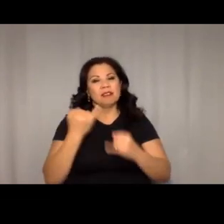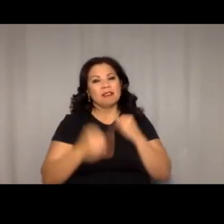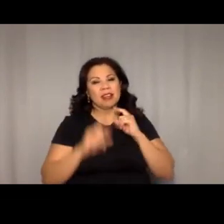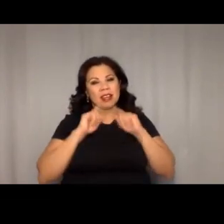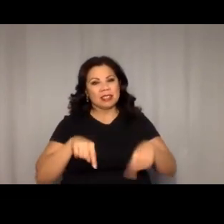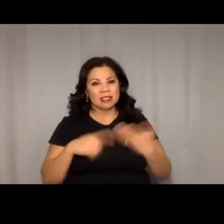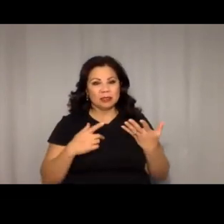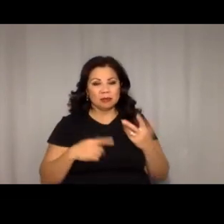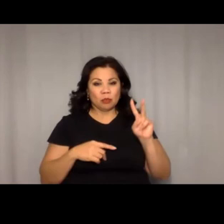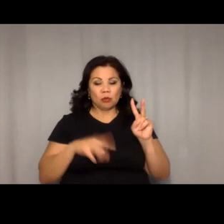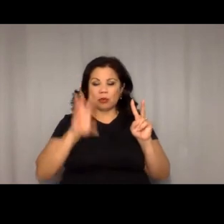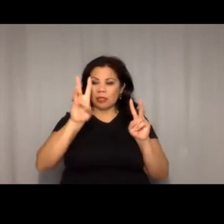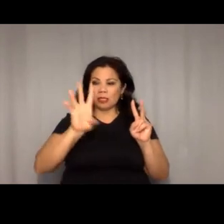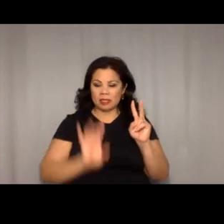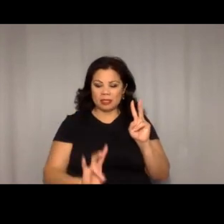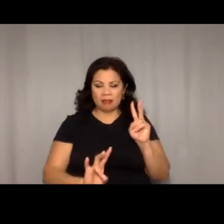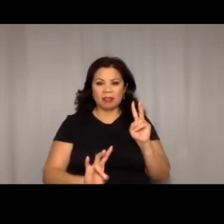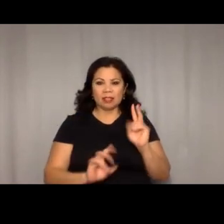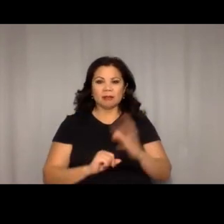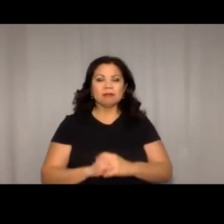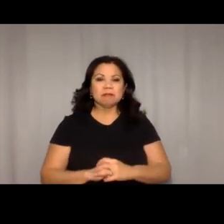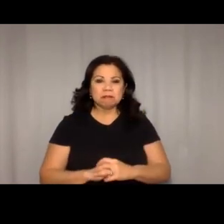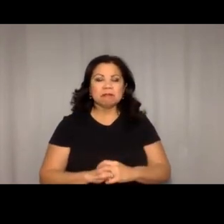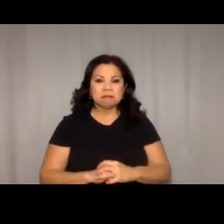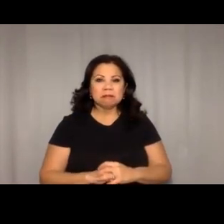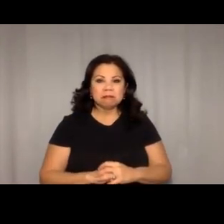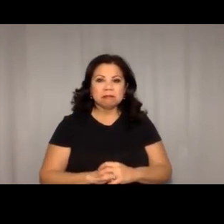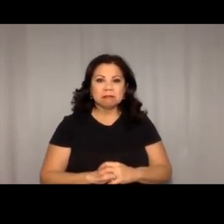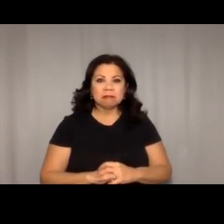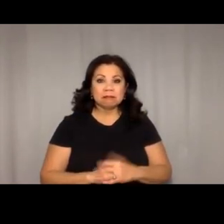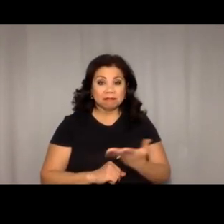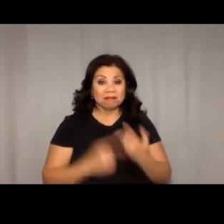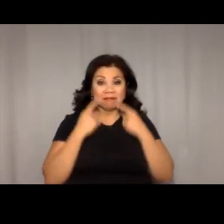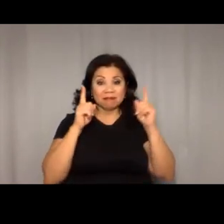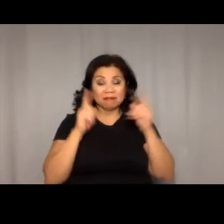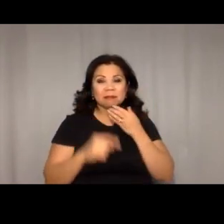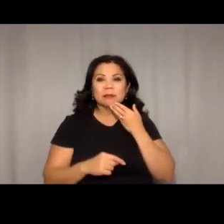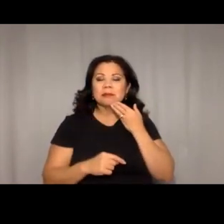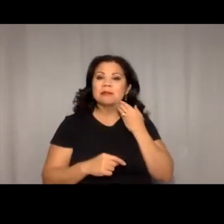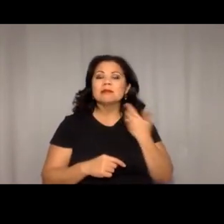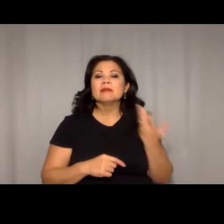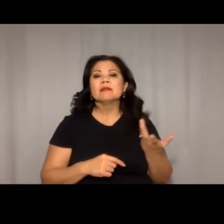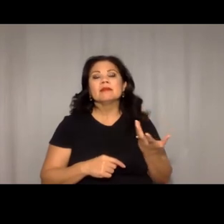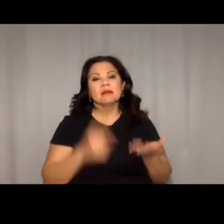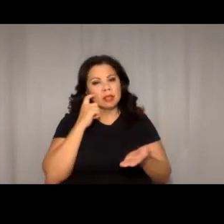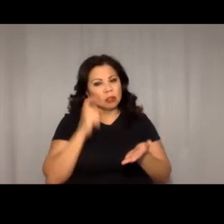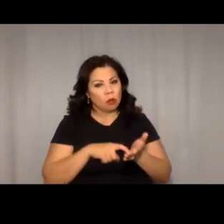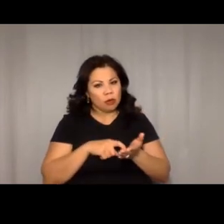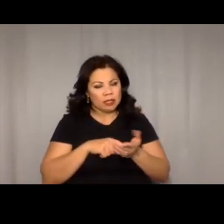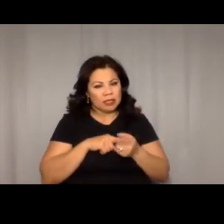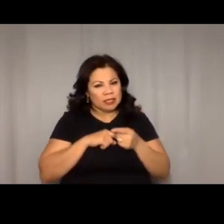here. Okay, there we go. That works. So as you can see with this